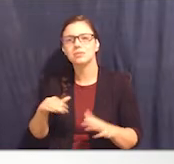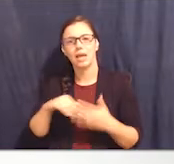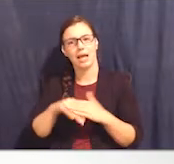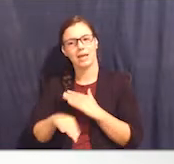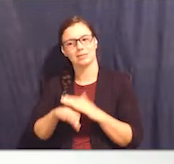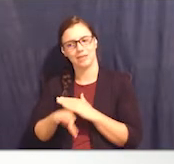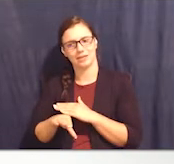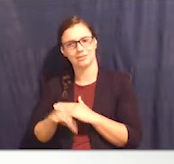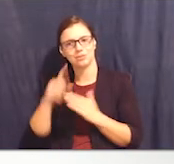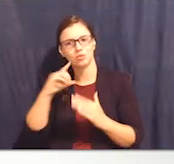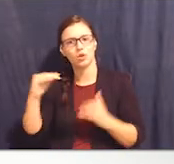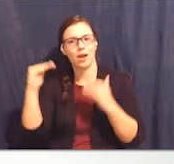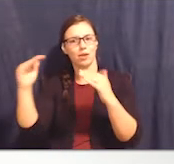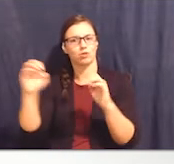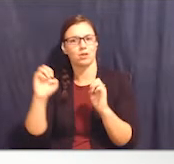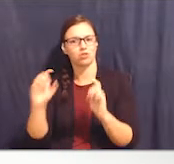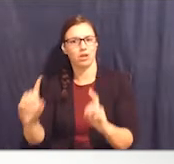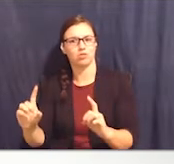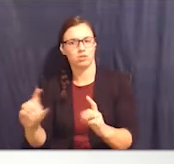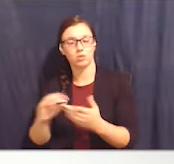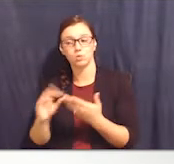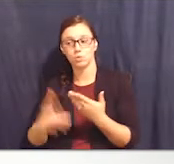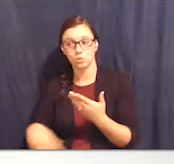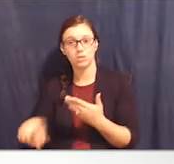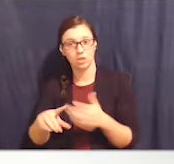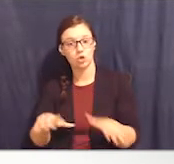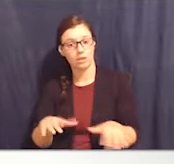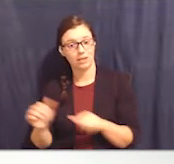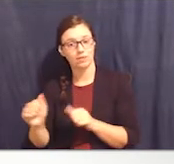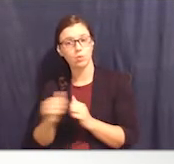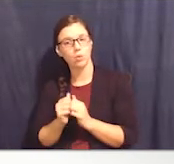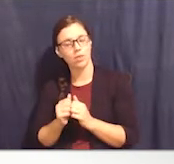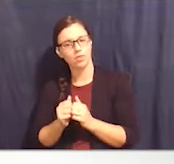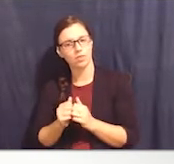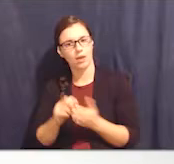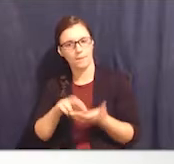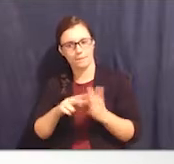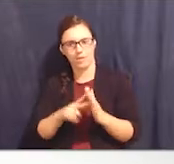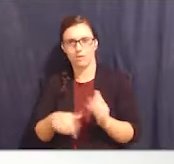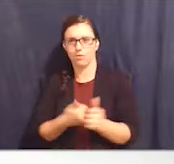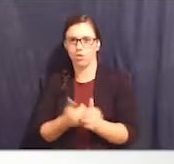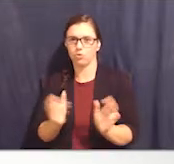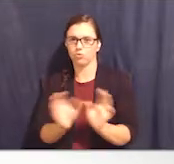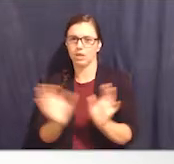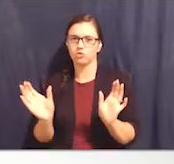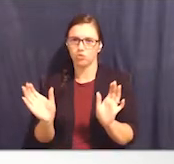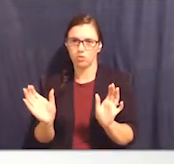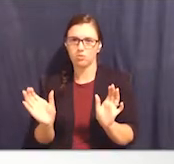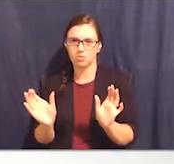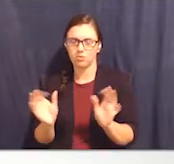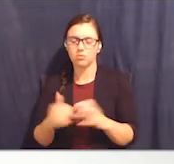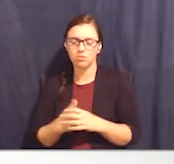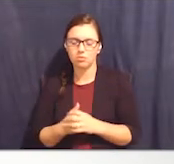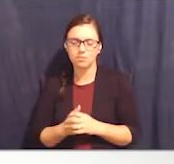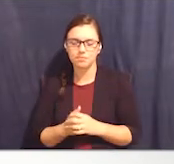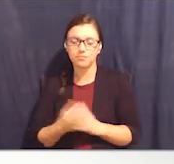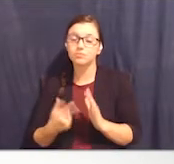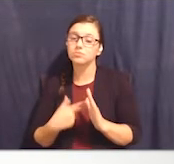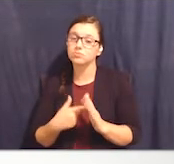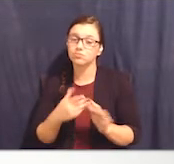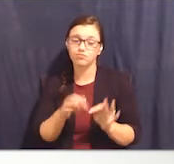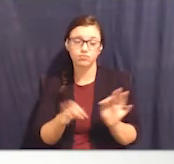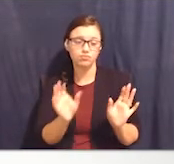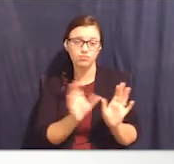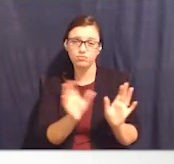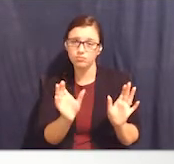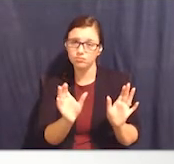they can take this credential and say, this is what I'm prepared to do. These are the skills that I have. I can